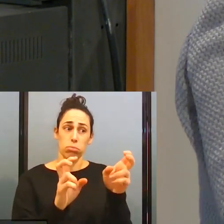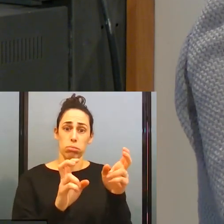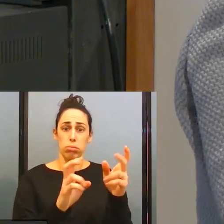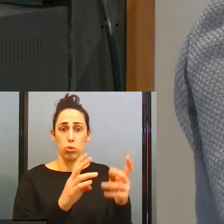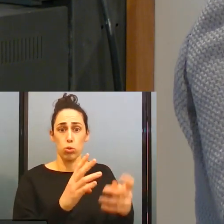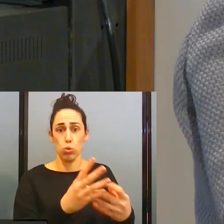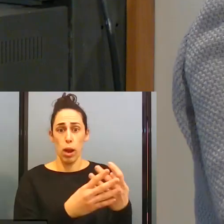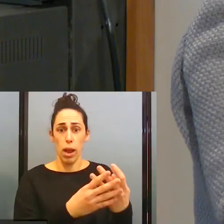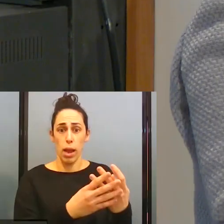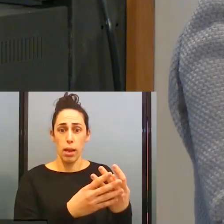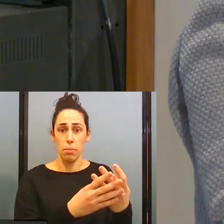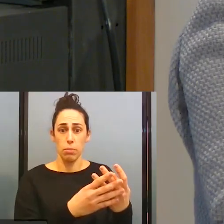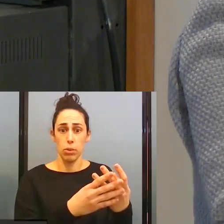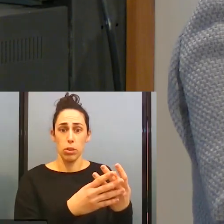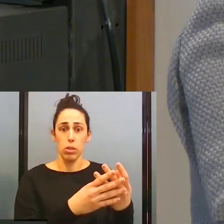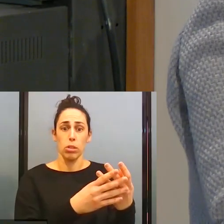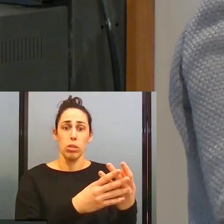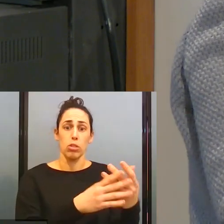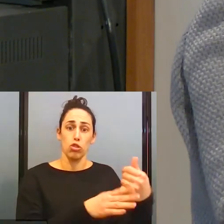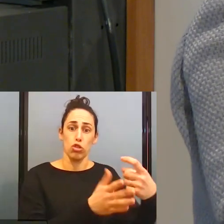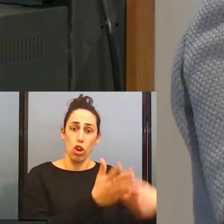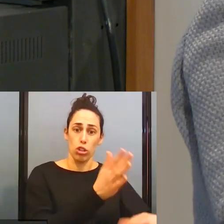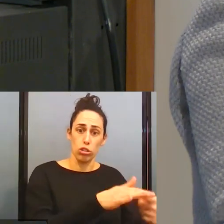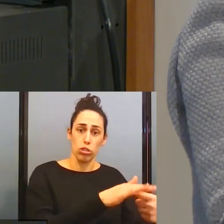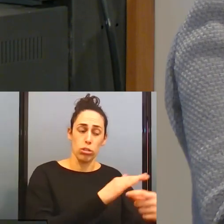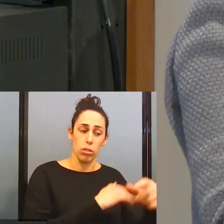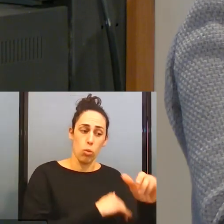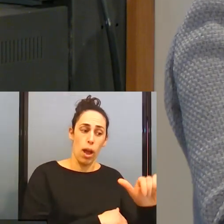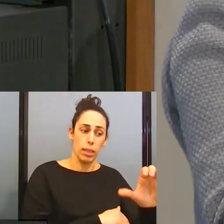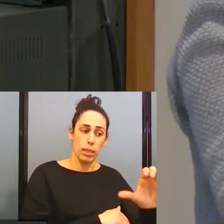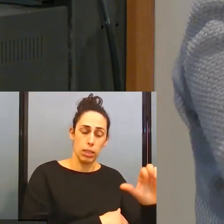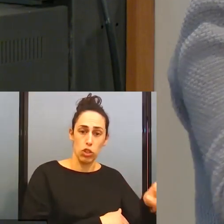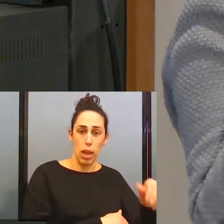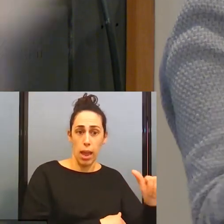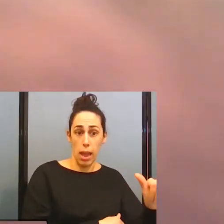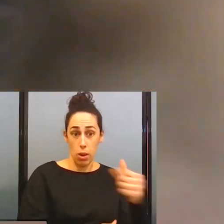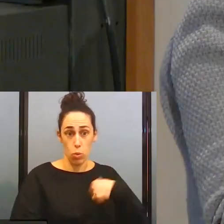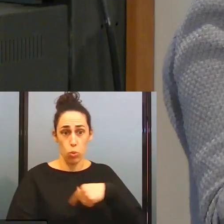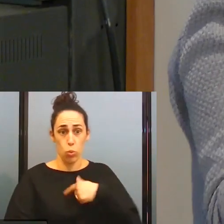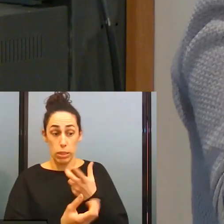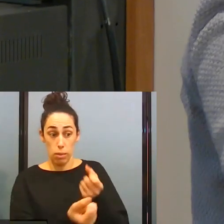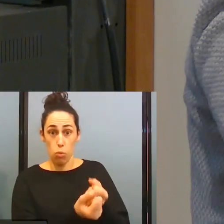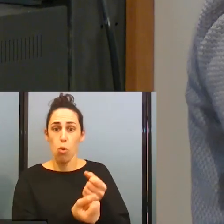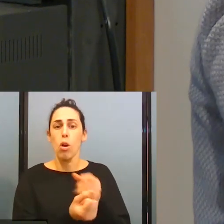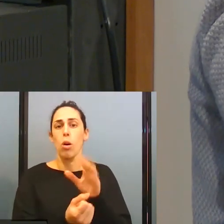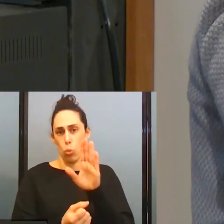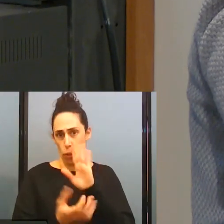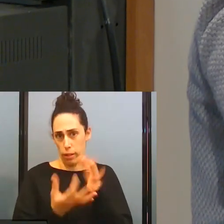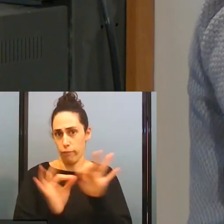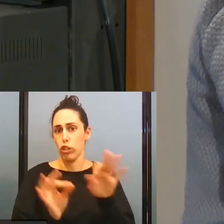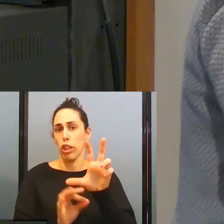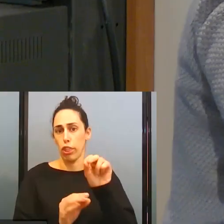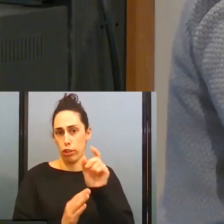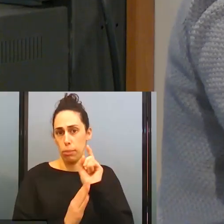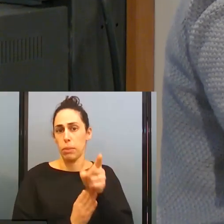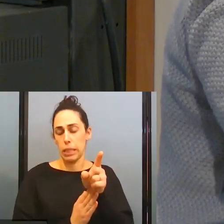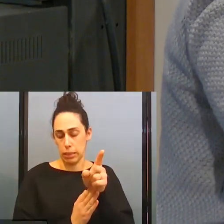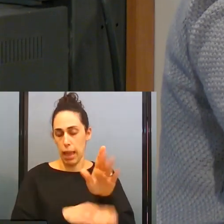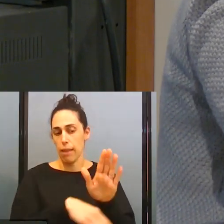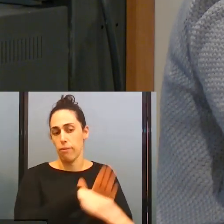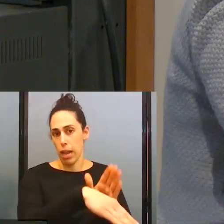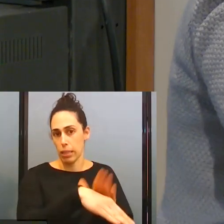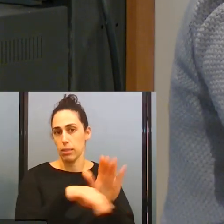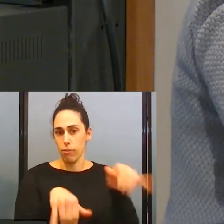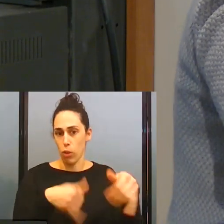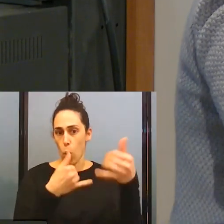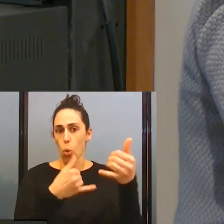the 30 minutes of summary legal advice, and depending on their entire circumstances, we may represent them, but it will